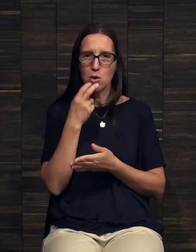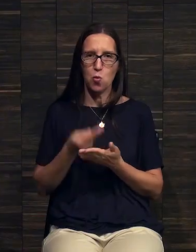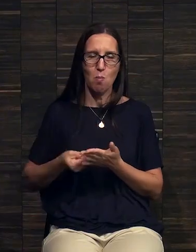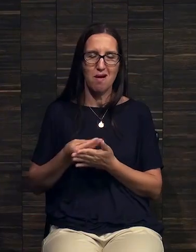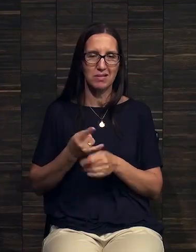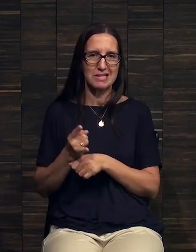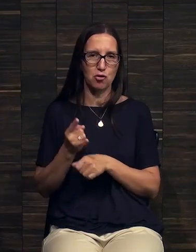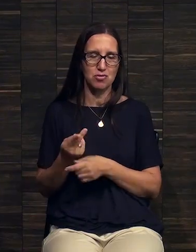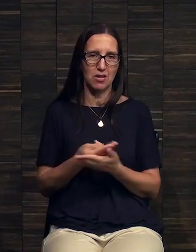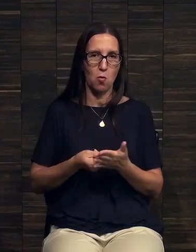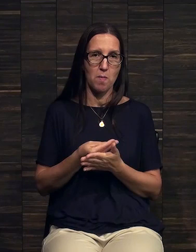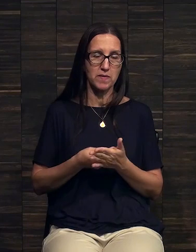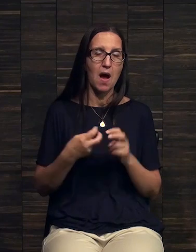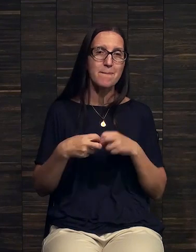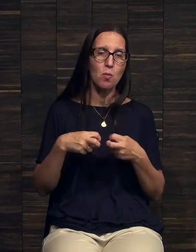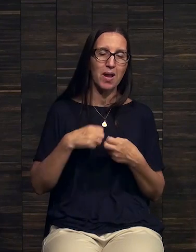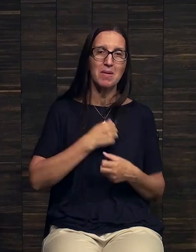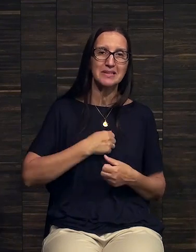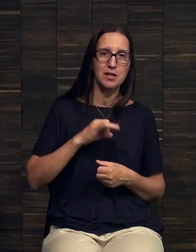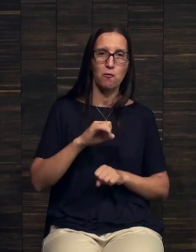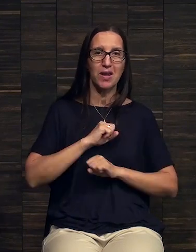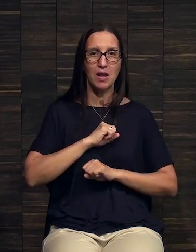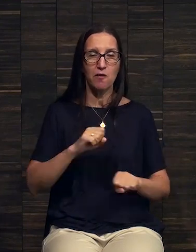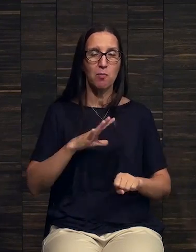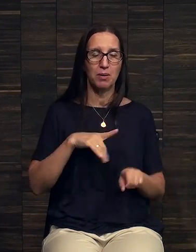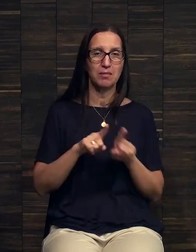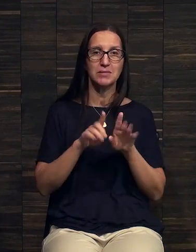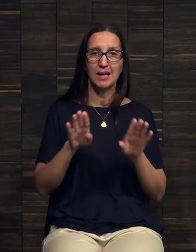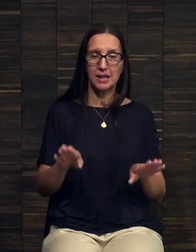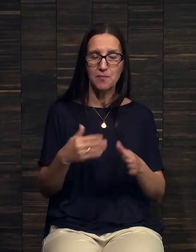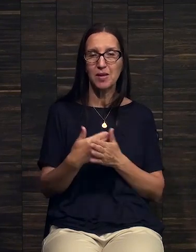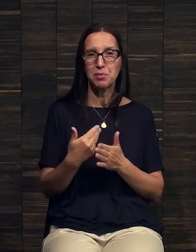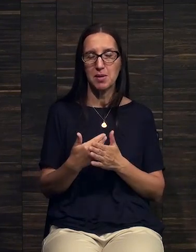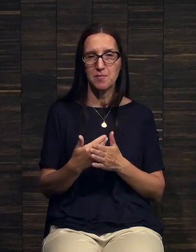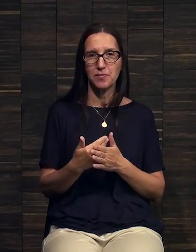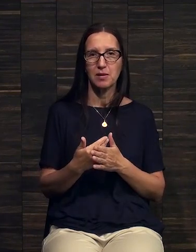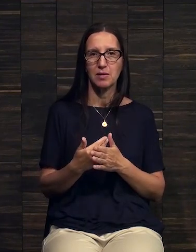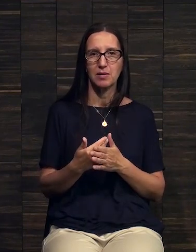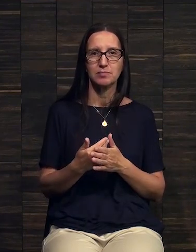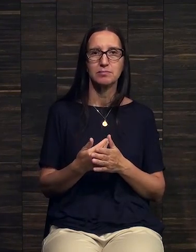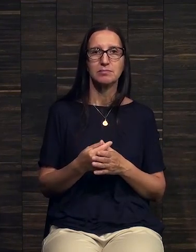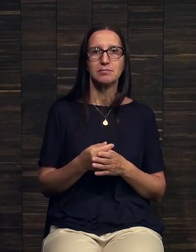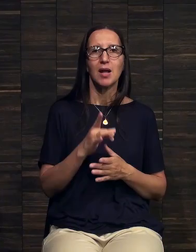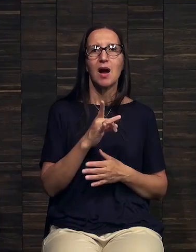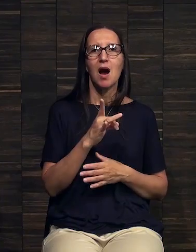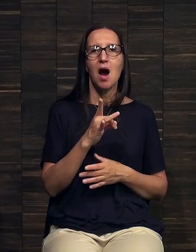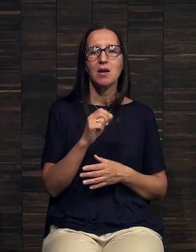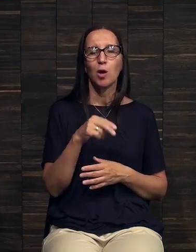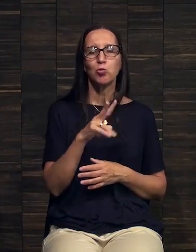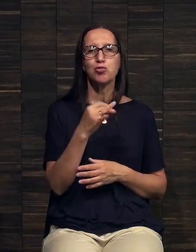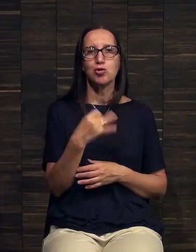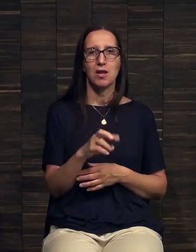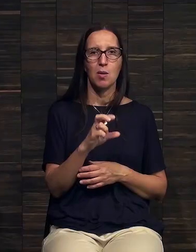the humor comics. And the problem of heroes, this is the